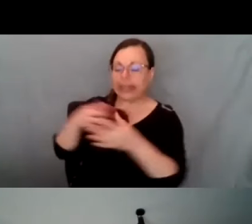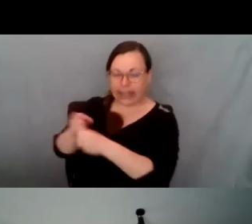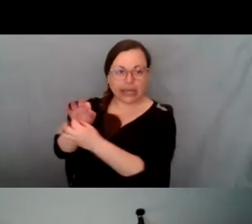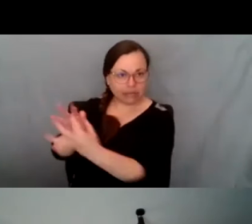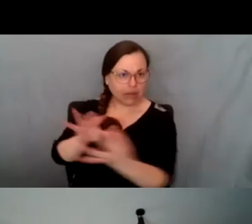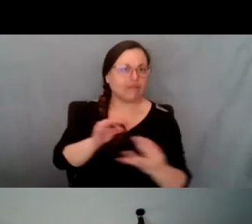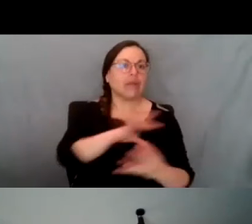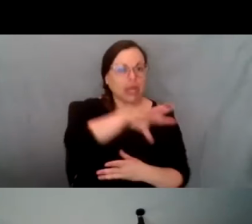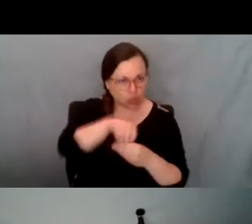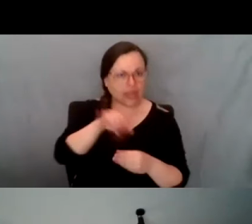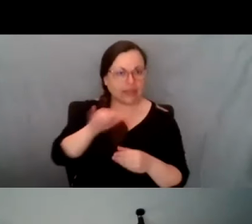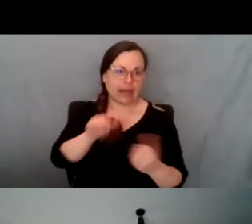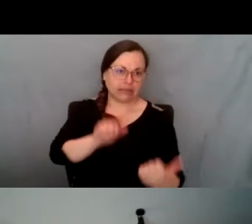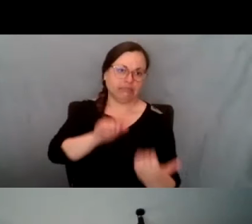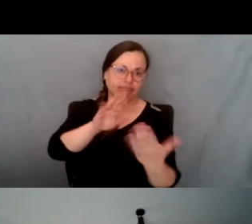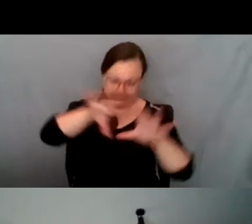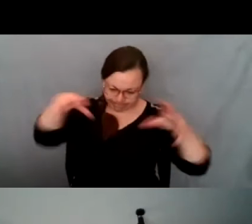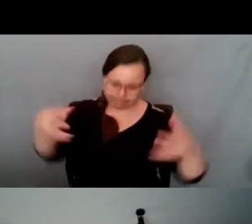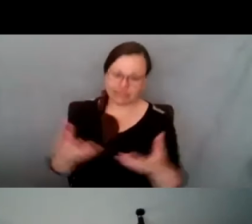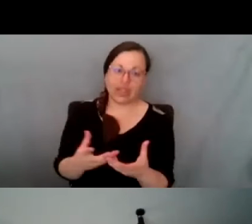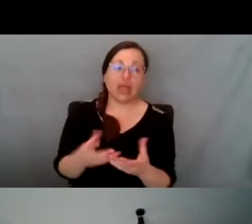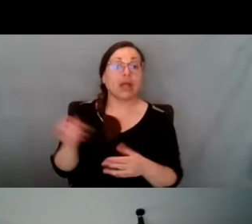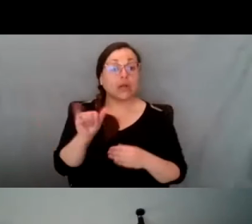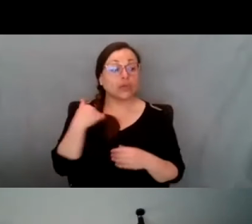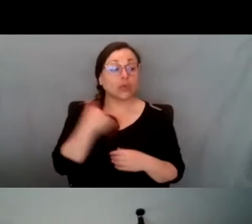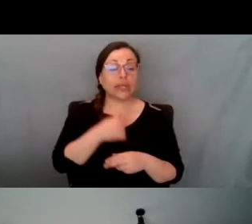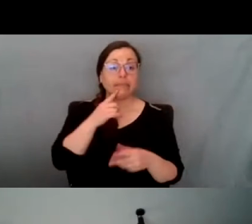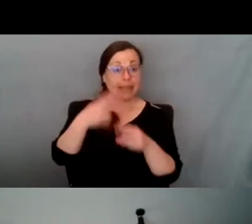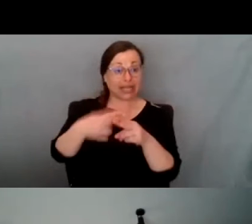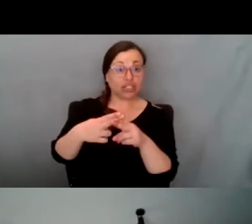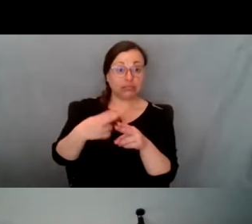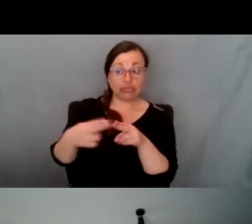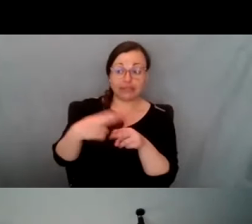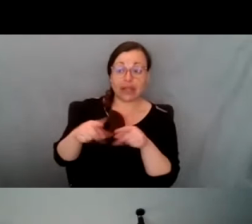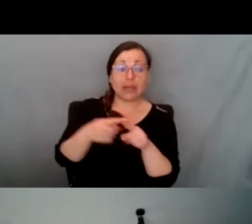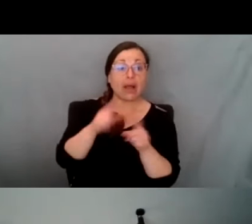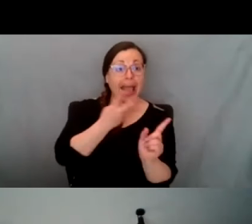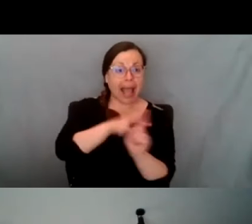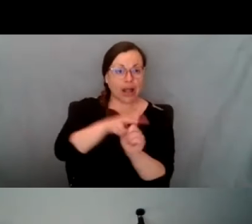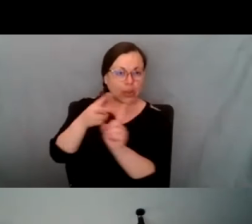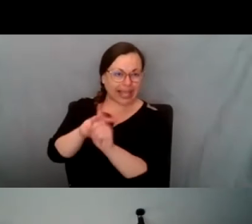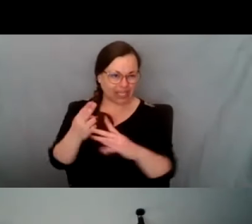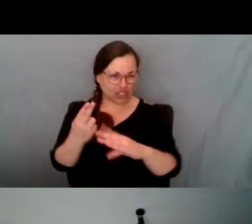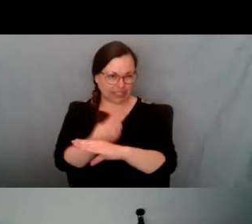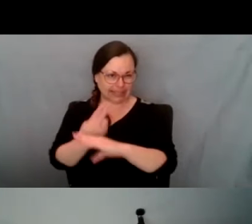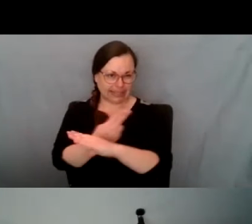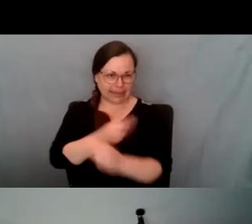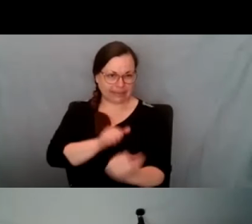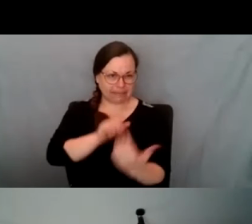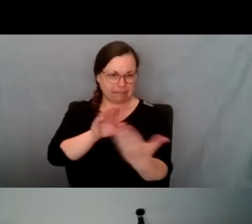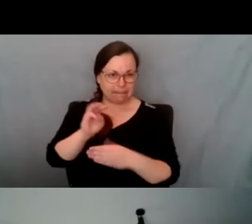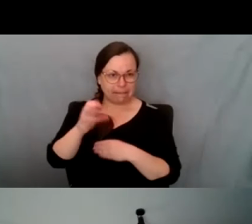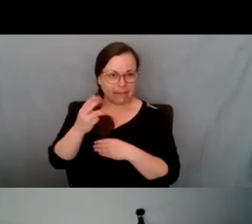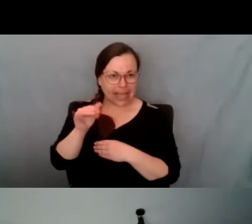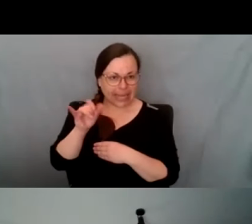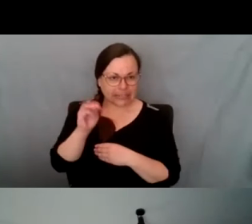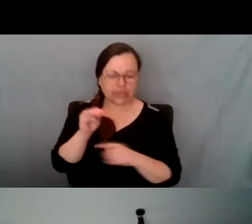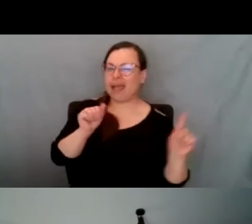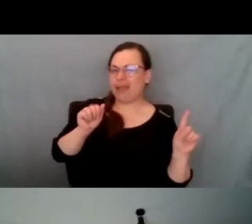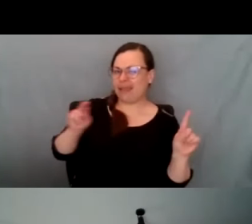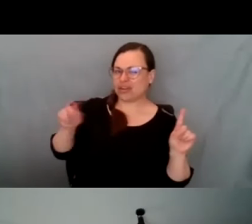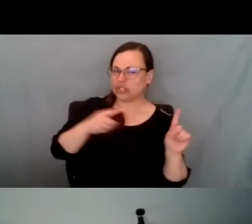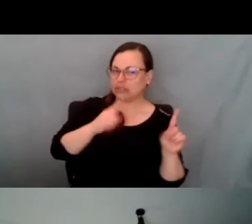well. And then we spoke briefly about the allocation mechanism, and Anne spoke about this as well, that we have an allocation